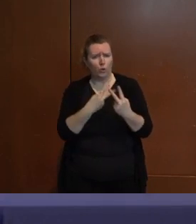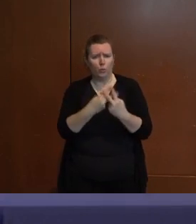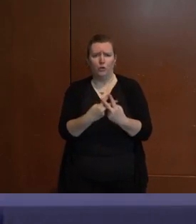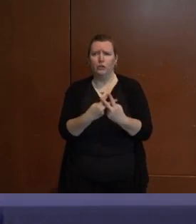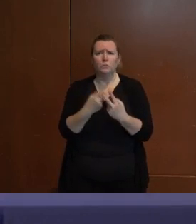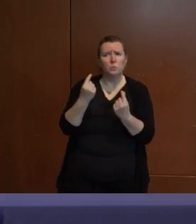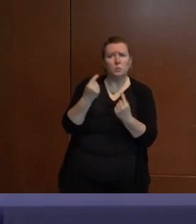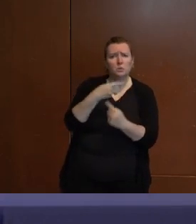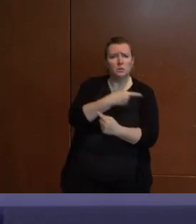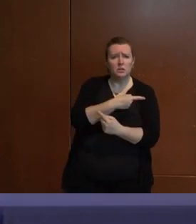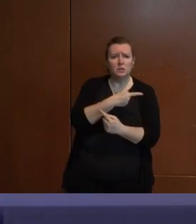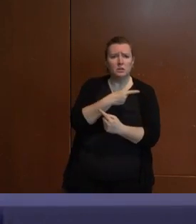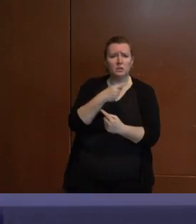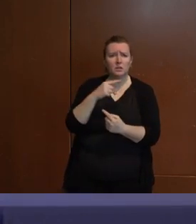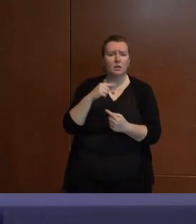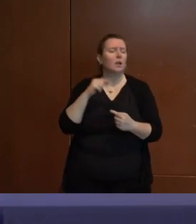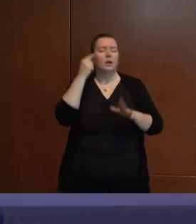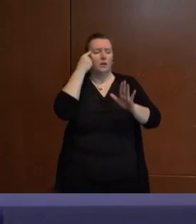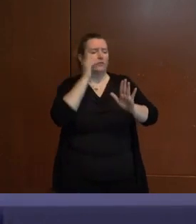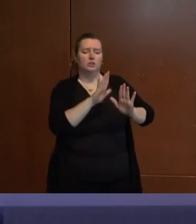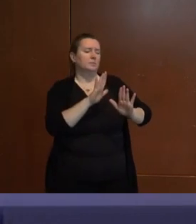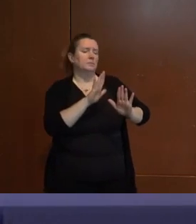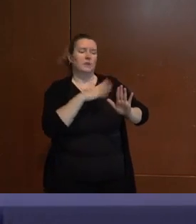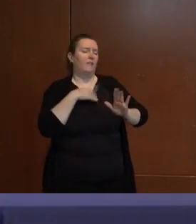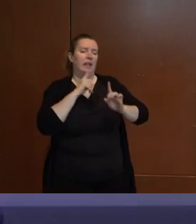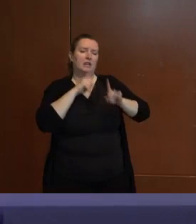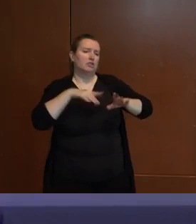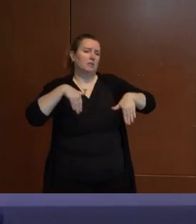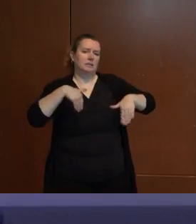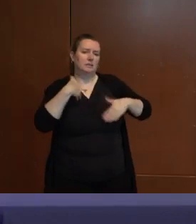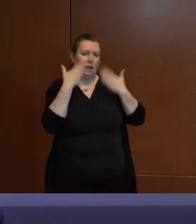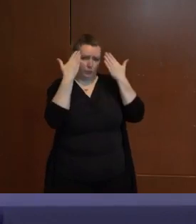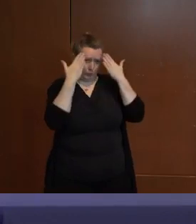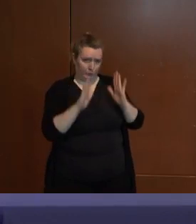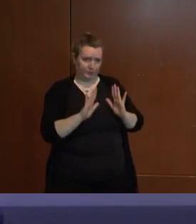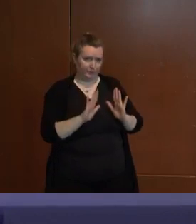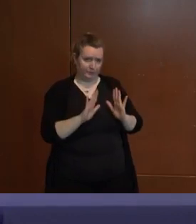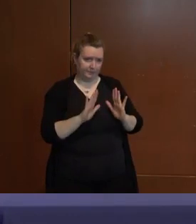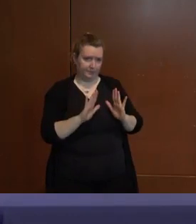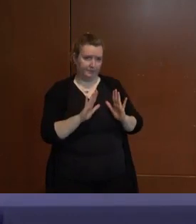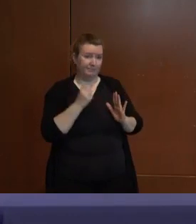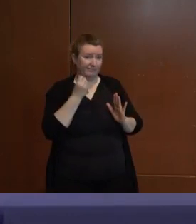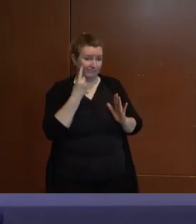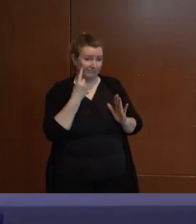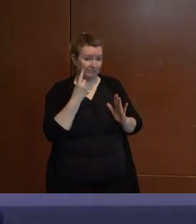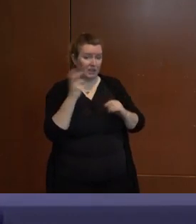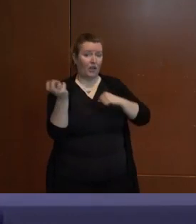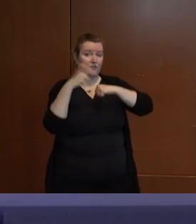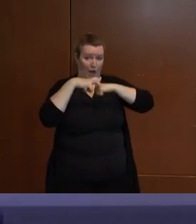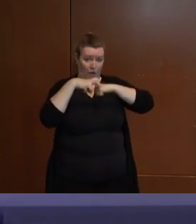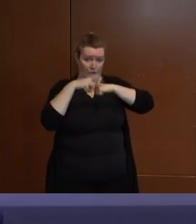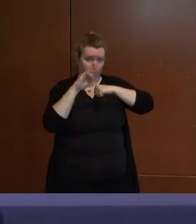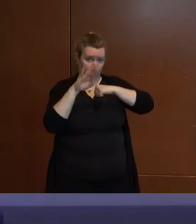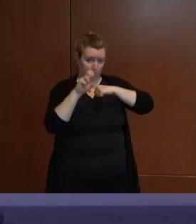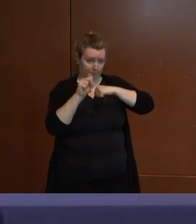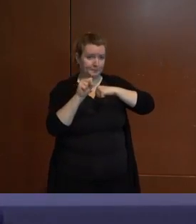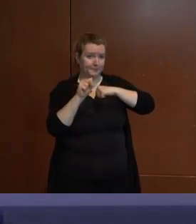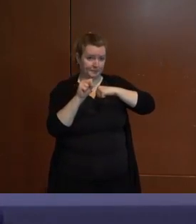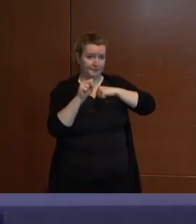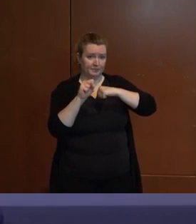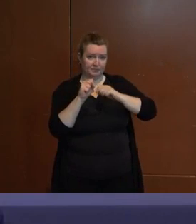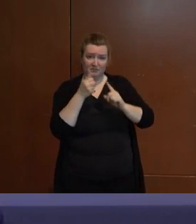not going to make people in New Jersey. This is in addition to the fact the virus, if we do everything right, am I right, Ed and Judy,